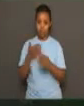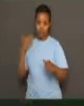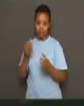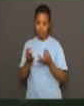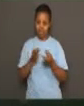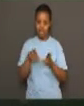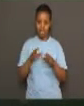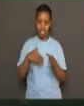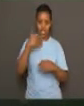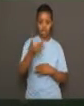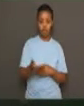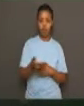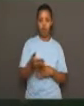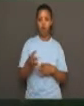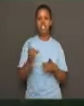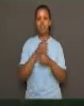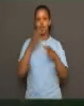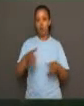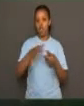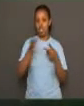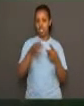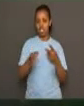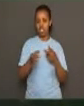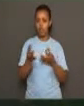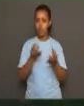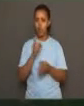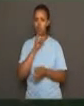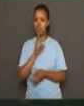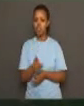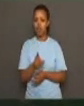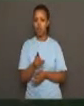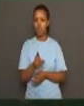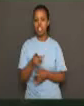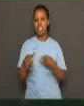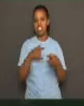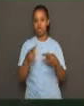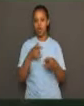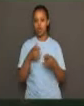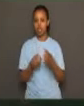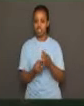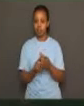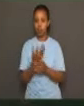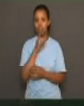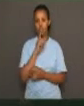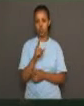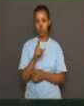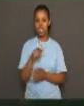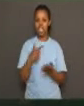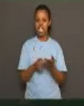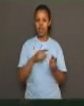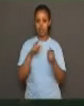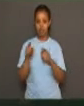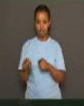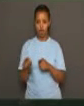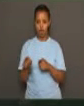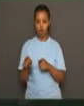natural selection is the theory that explains the origin of species in terms of survival